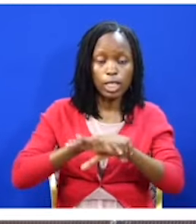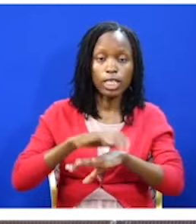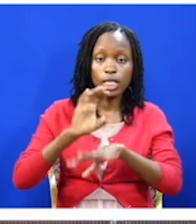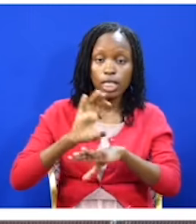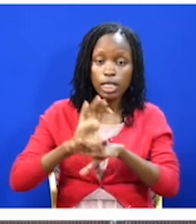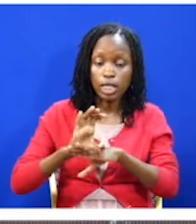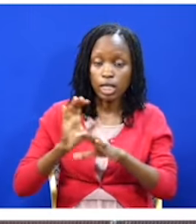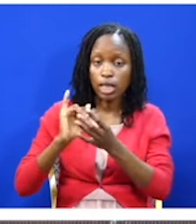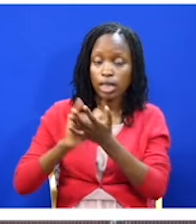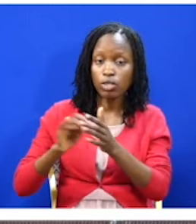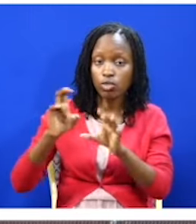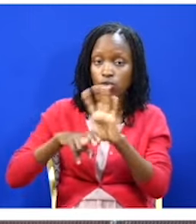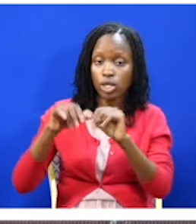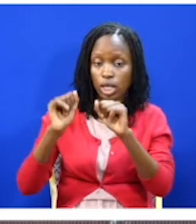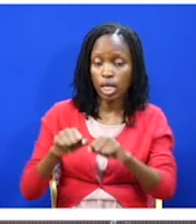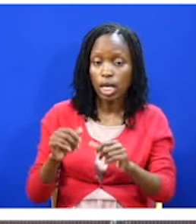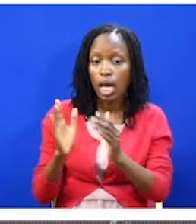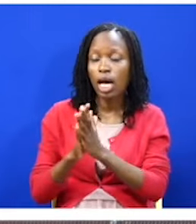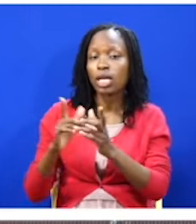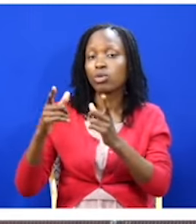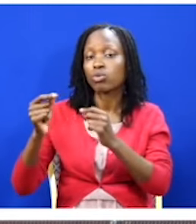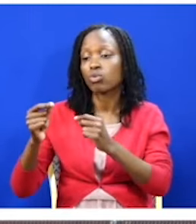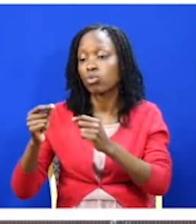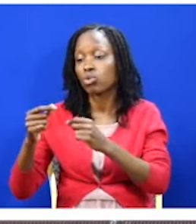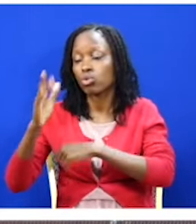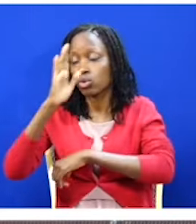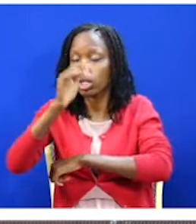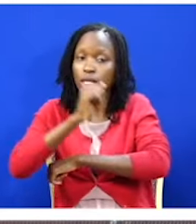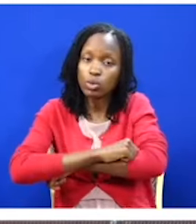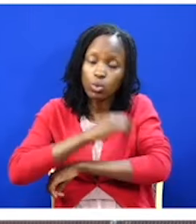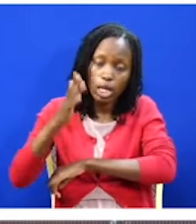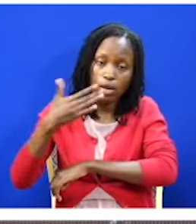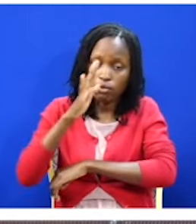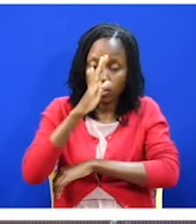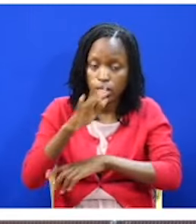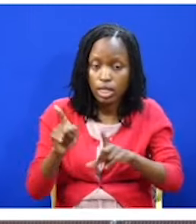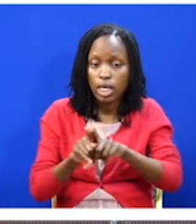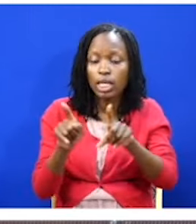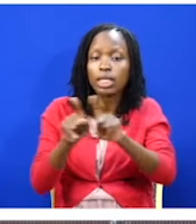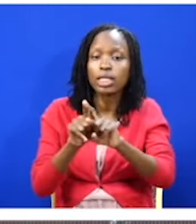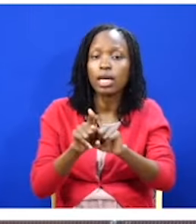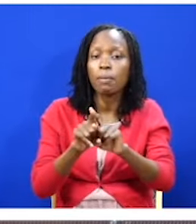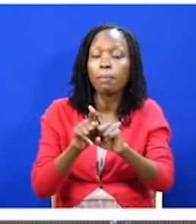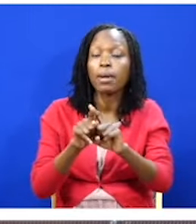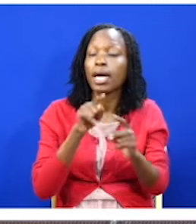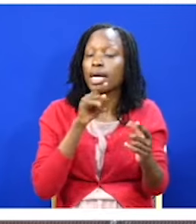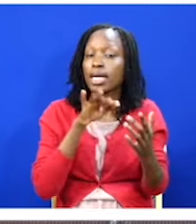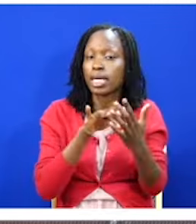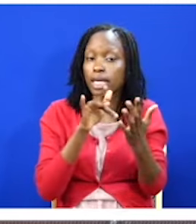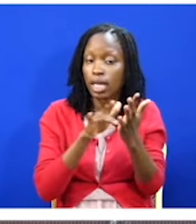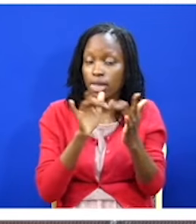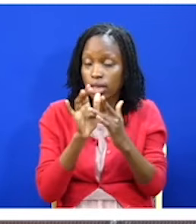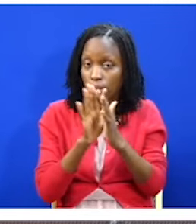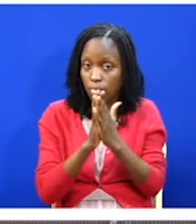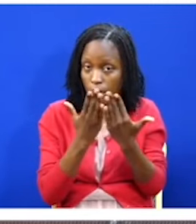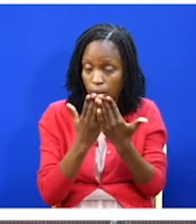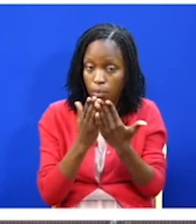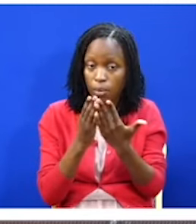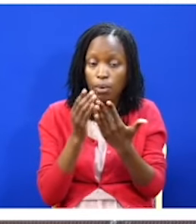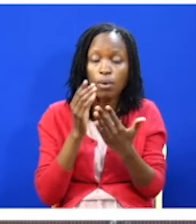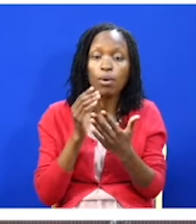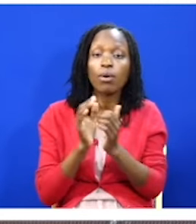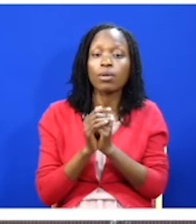into, that you start attending Sunday school each Sunday, and also take time on your own, at home, with